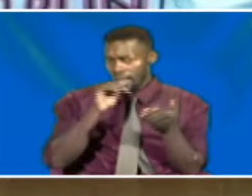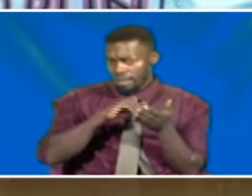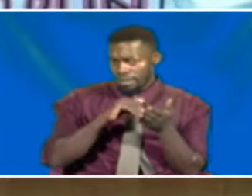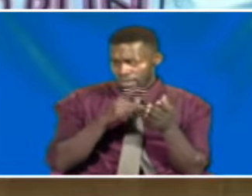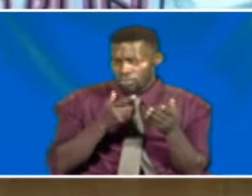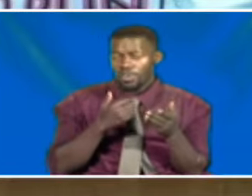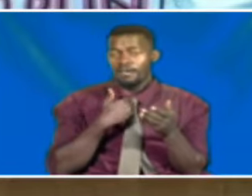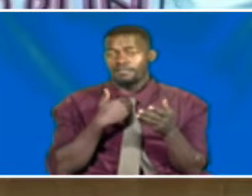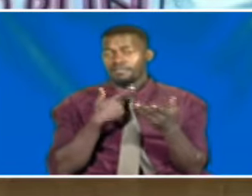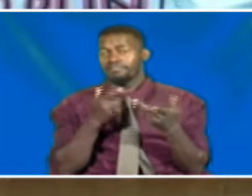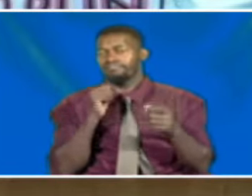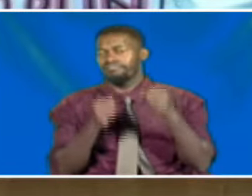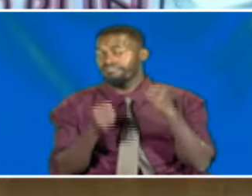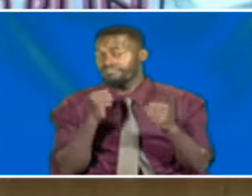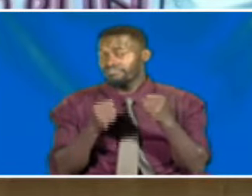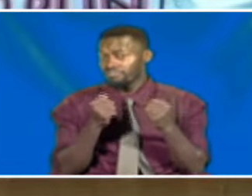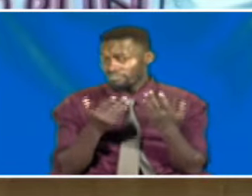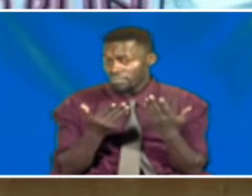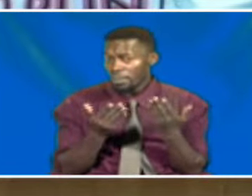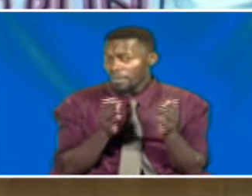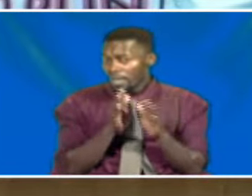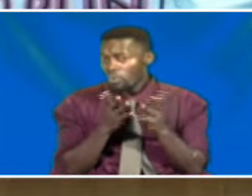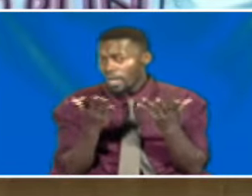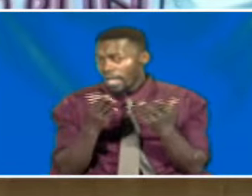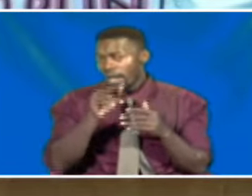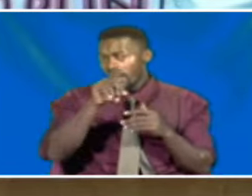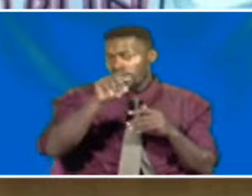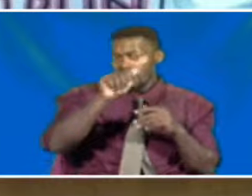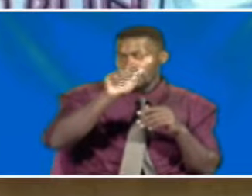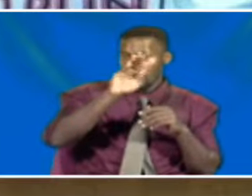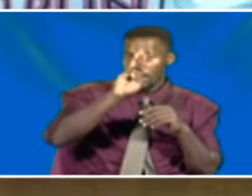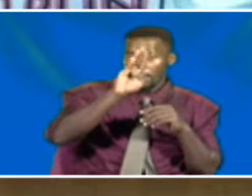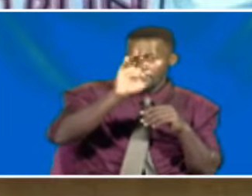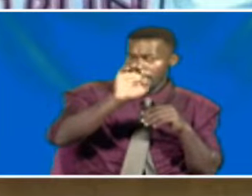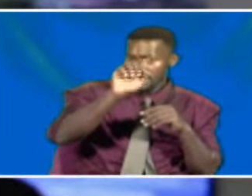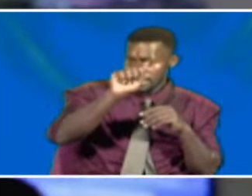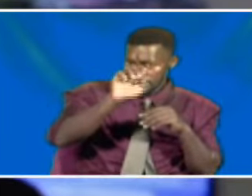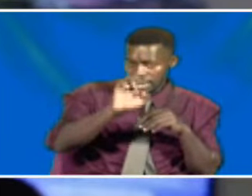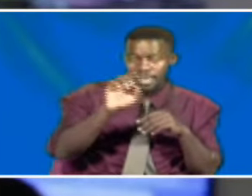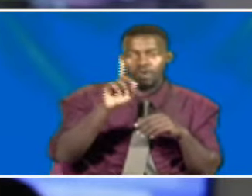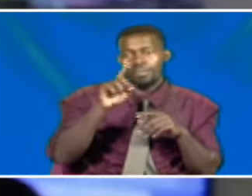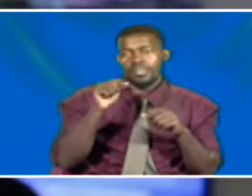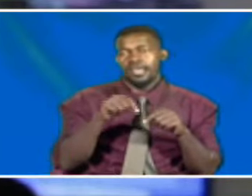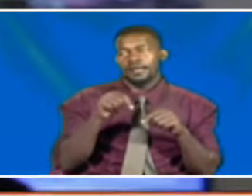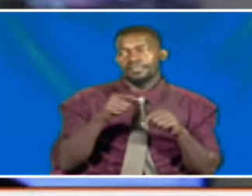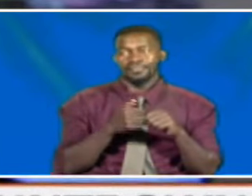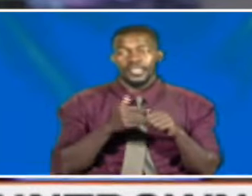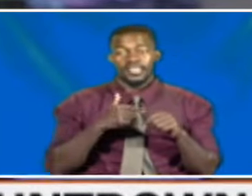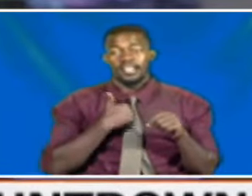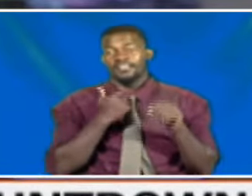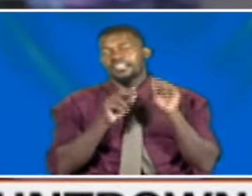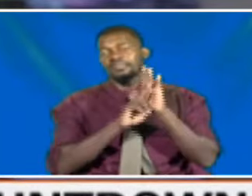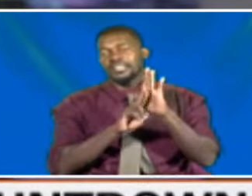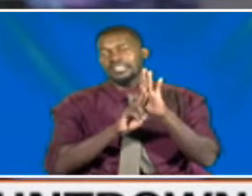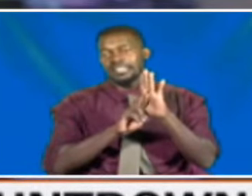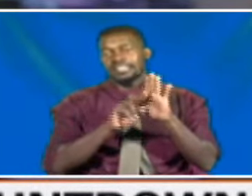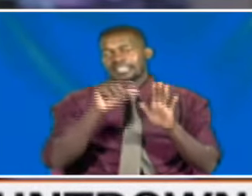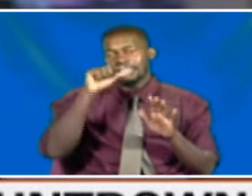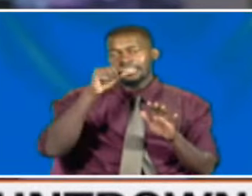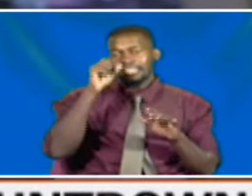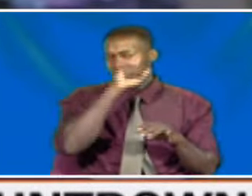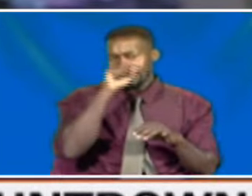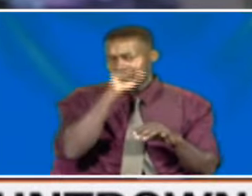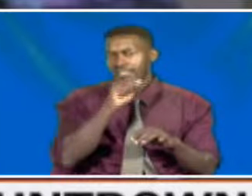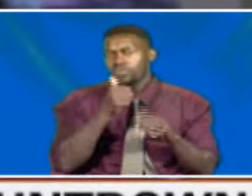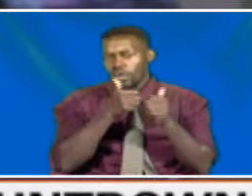will be held at Kabete Polytechnic here in Nairobi. Niliwakilisha mtaa juu mimi ni mwenyeji hapa.